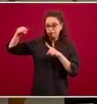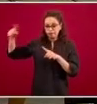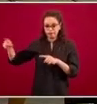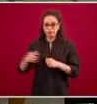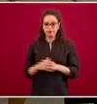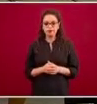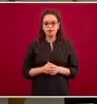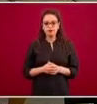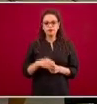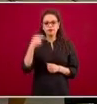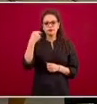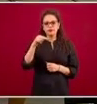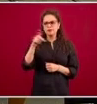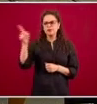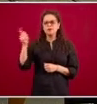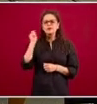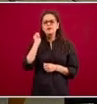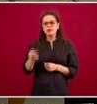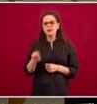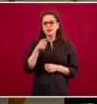interpreting these numbers.